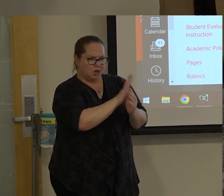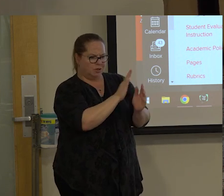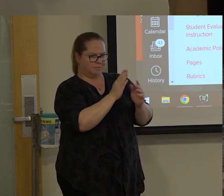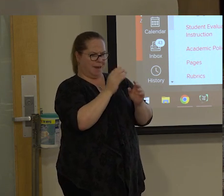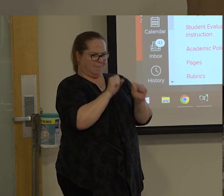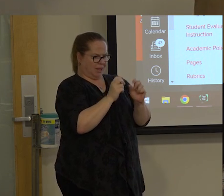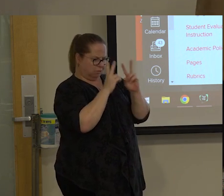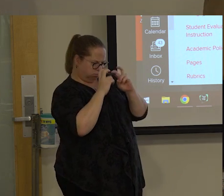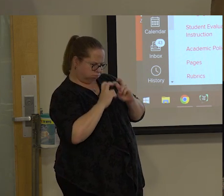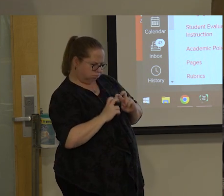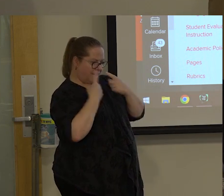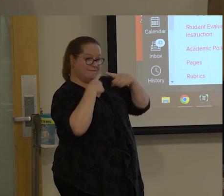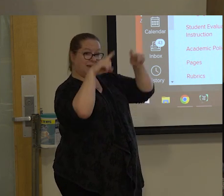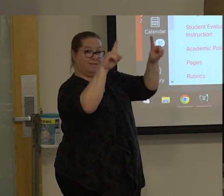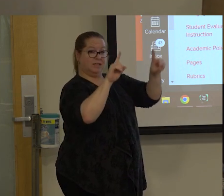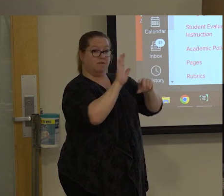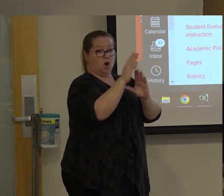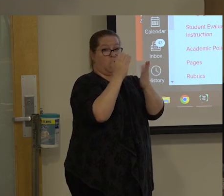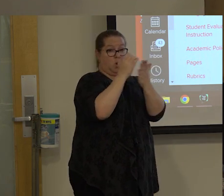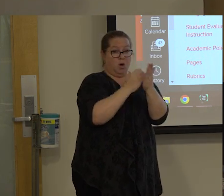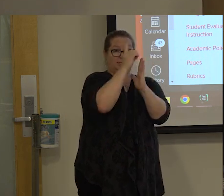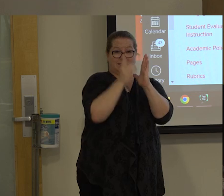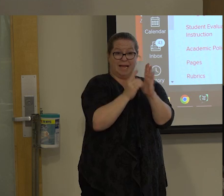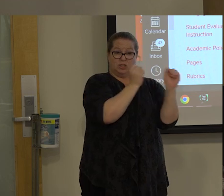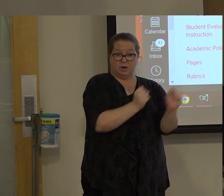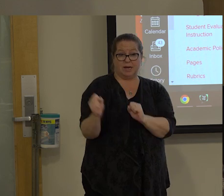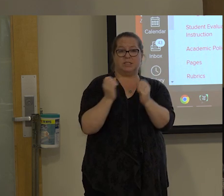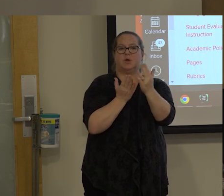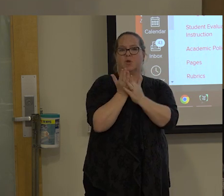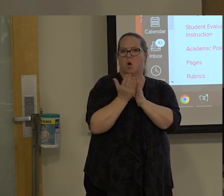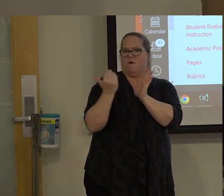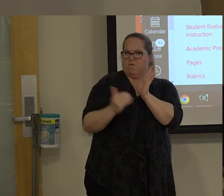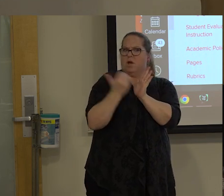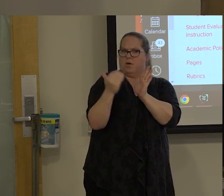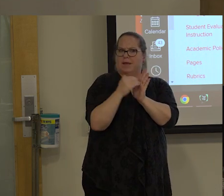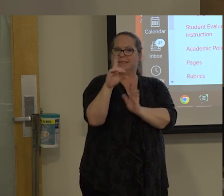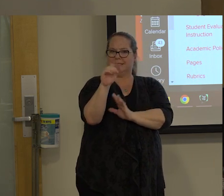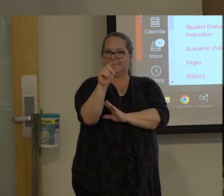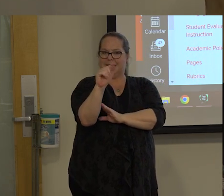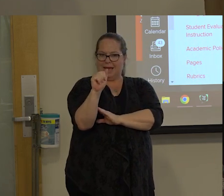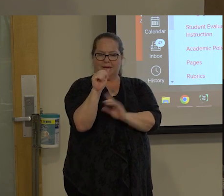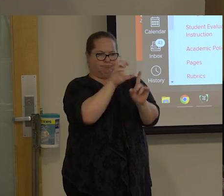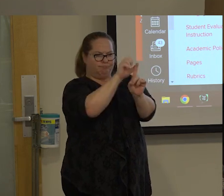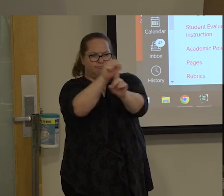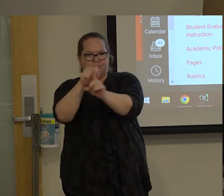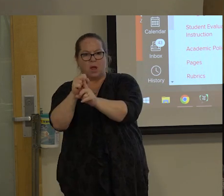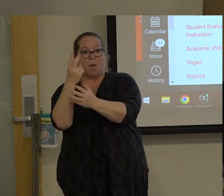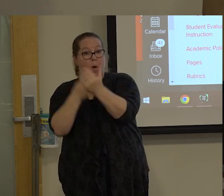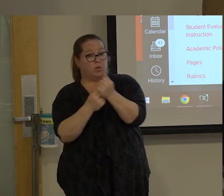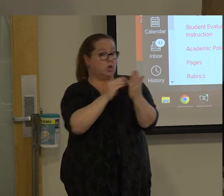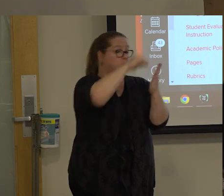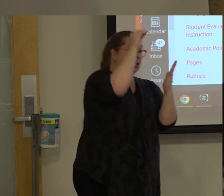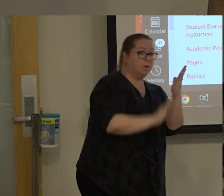the effectiveness of her course design strategies through frequent data capturing, as well as both student and instructor